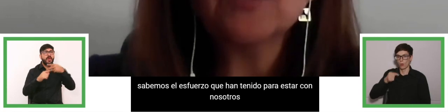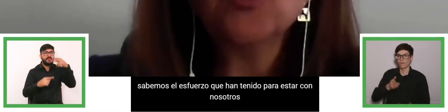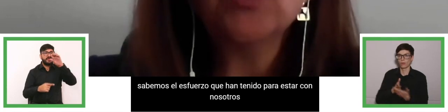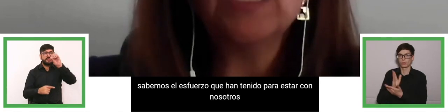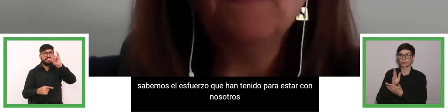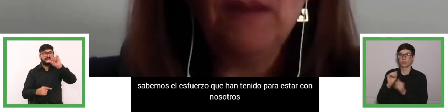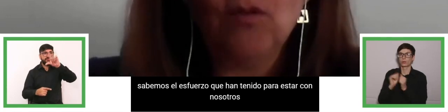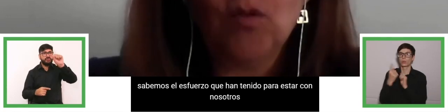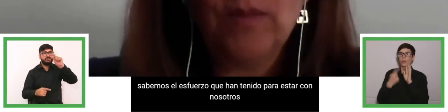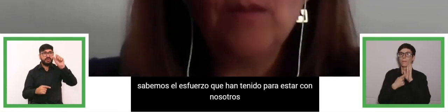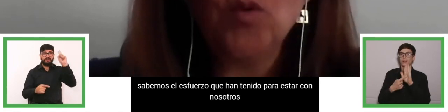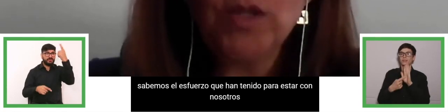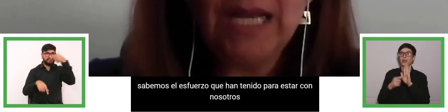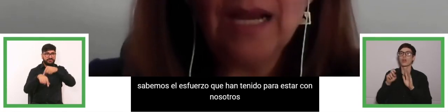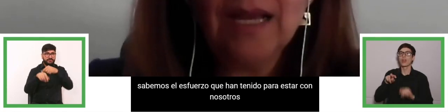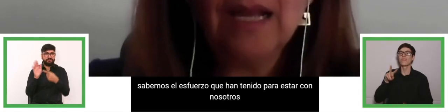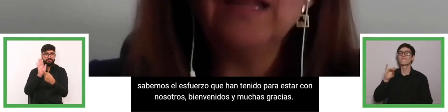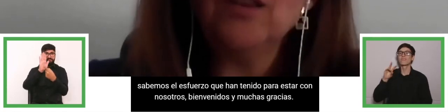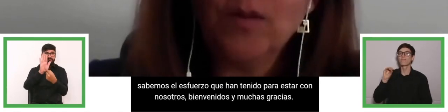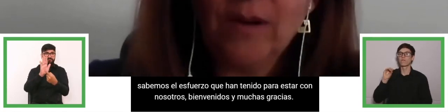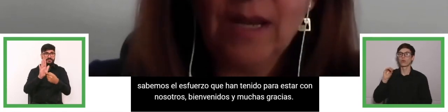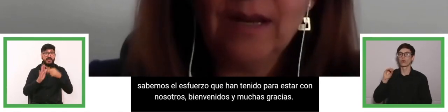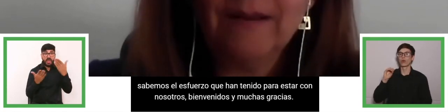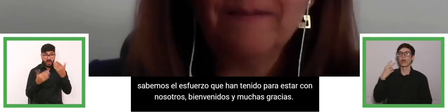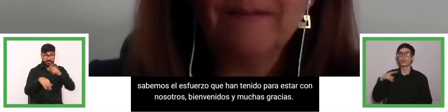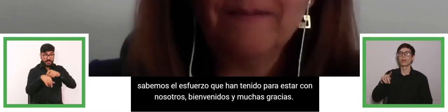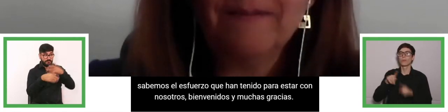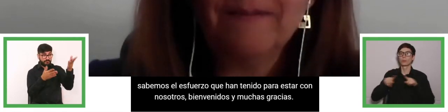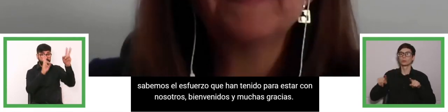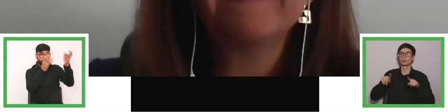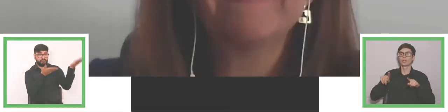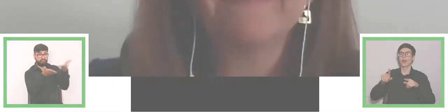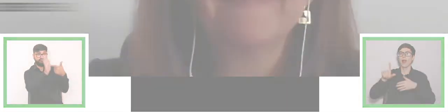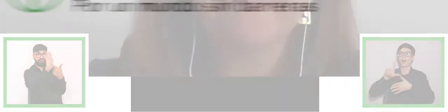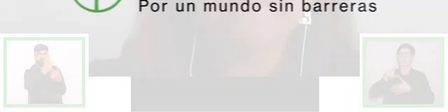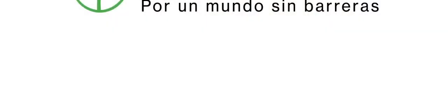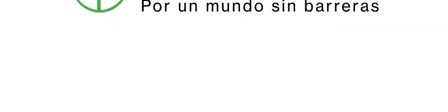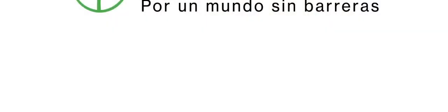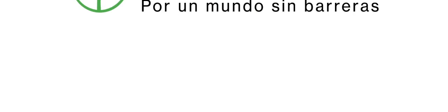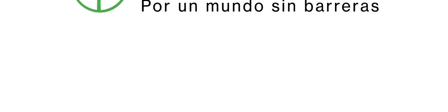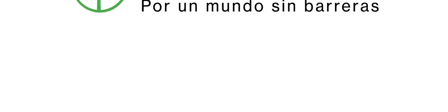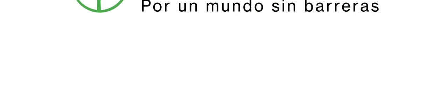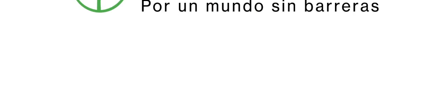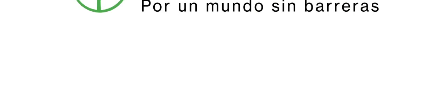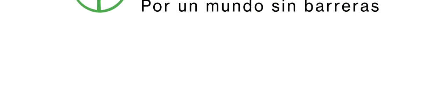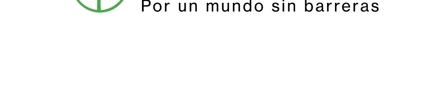start the presentation live, Latin American music.